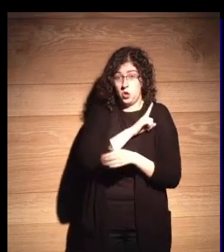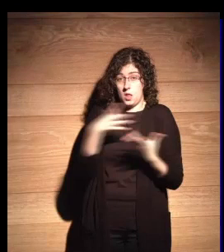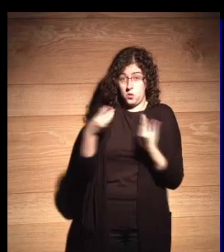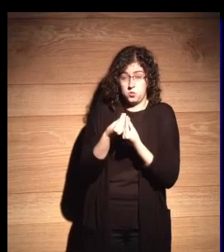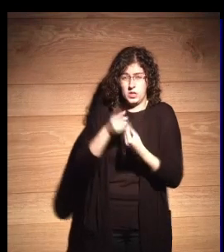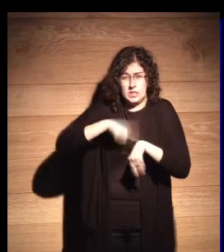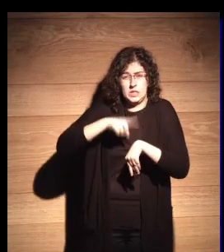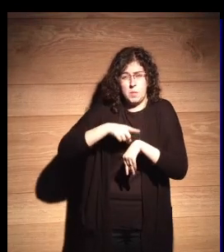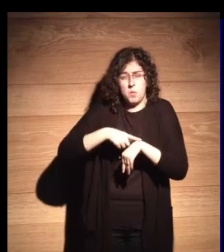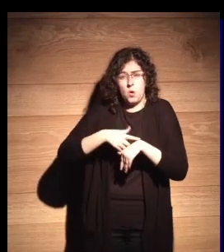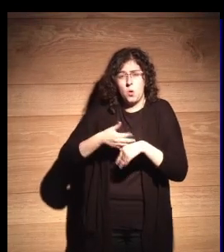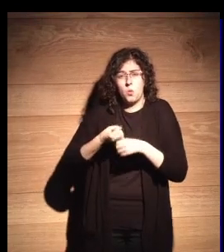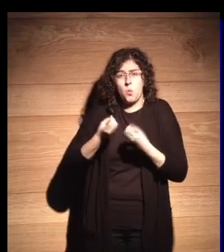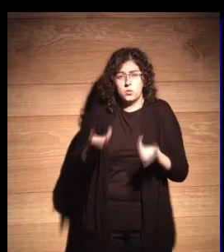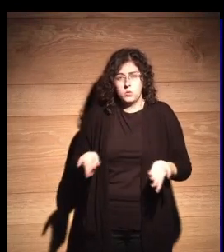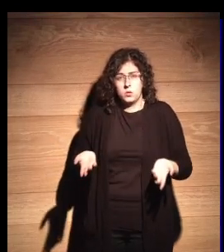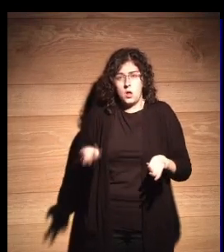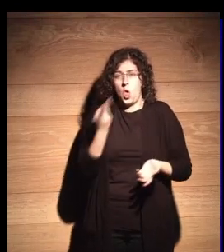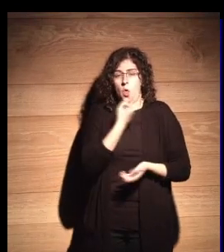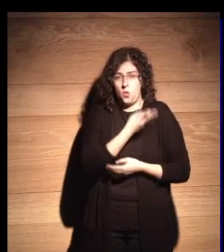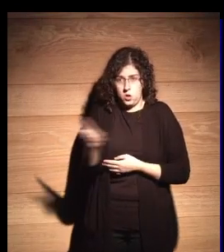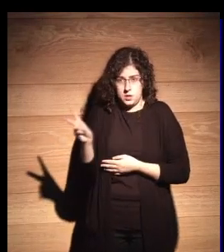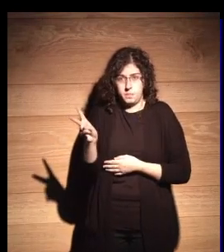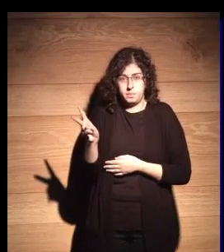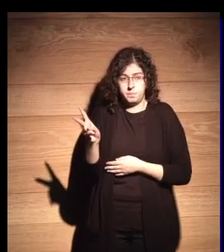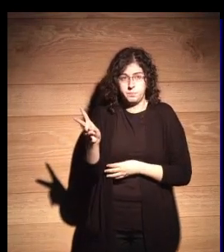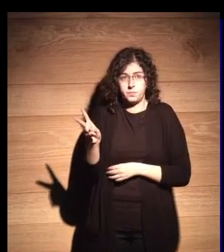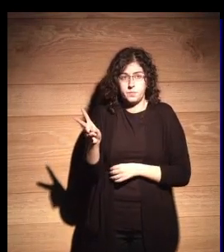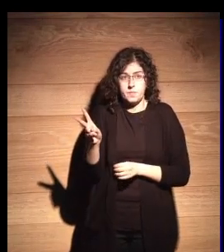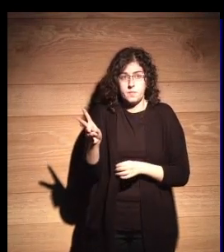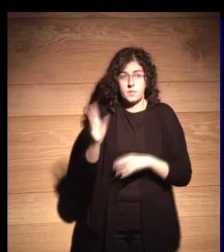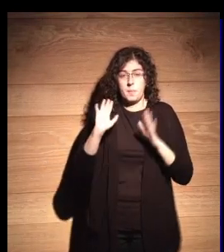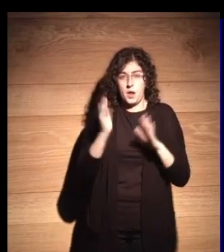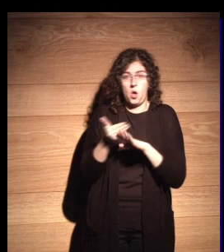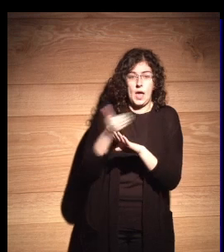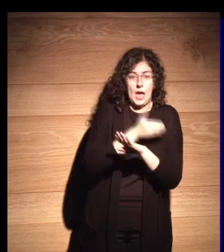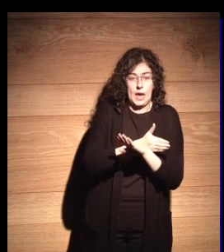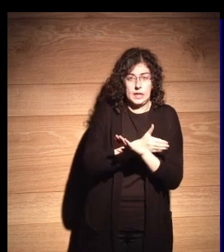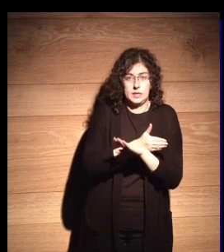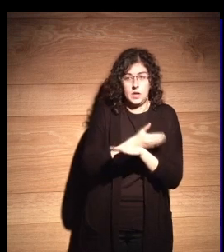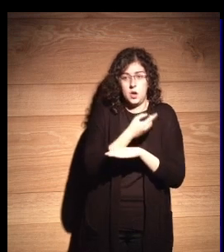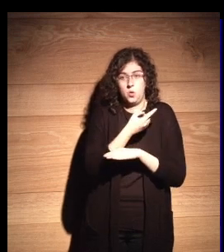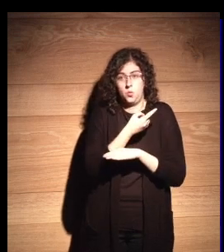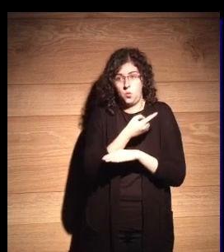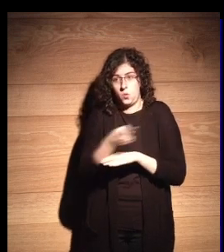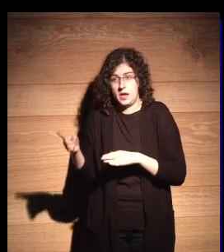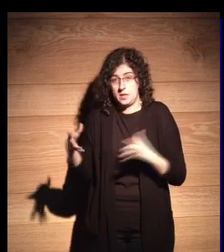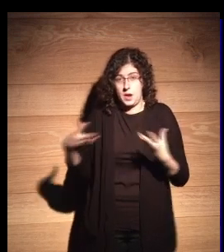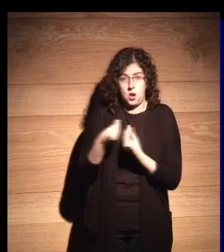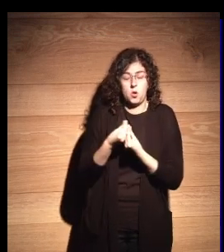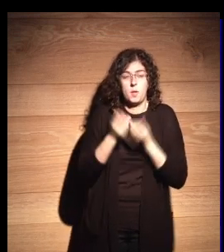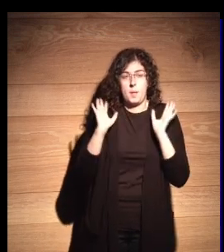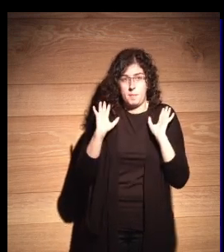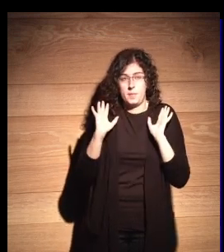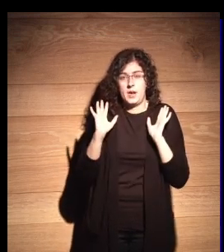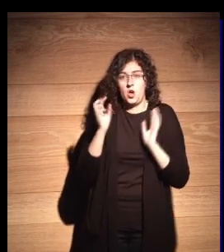this trip it was 2 weeks. I had been there previously another week, but I made about 30 trips into